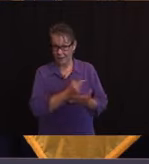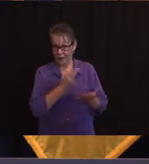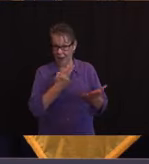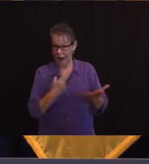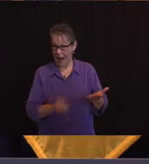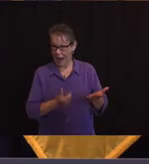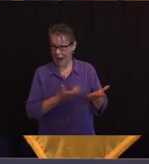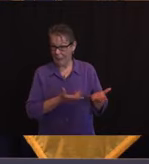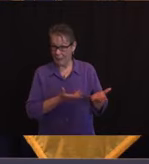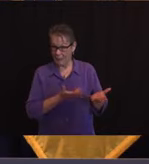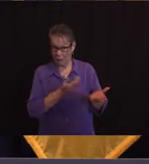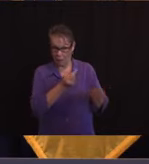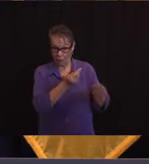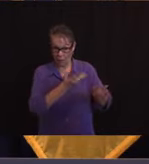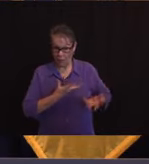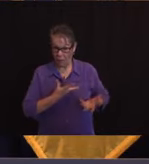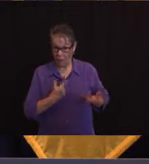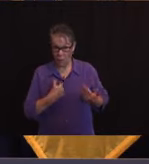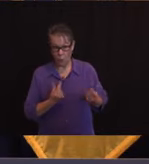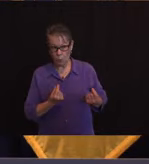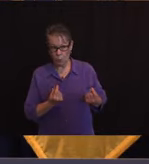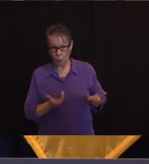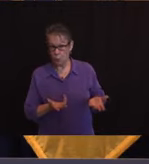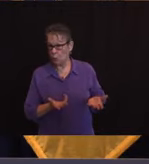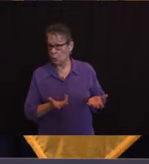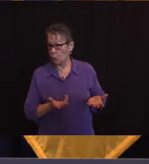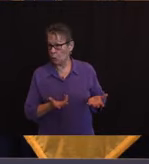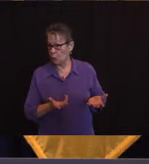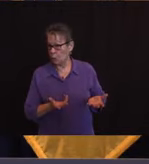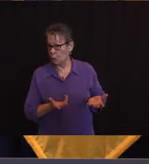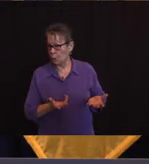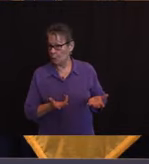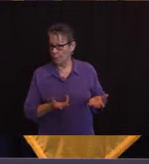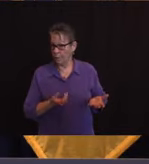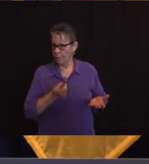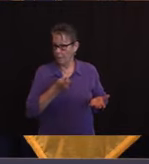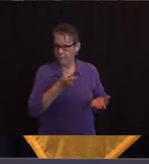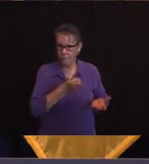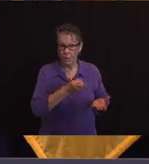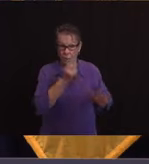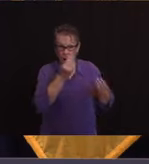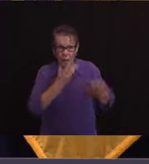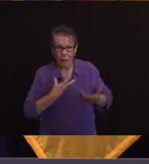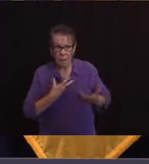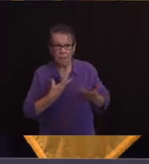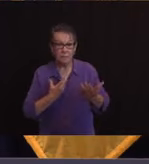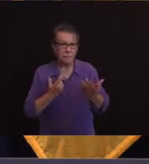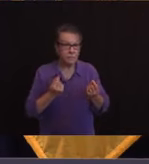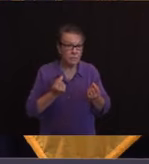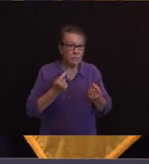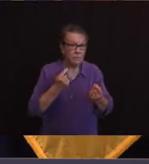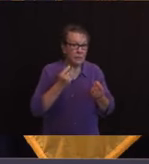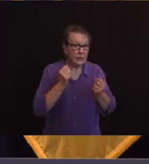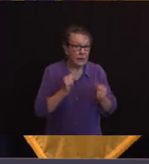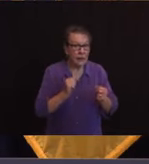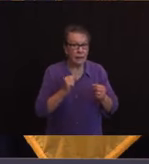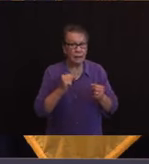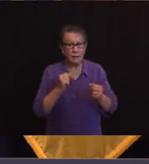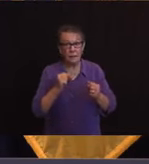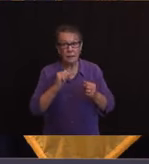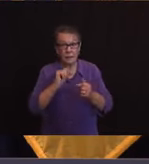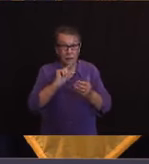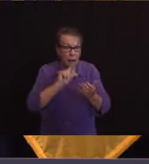place, and this is plan B if we're not. So I suspect that's what a lot of schools are doing right now. Thank you.